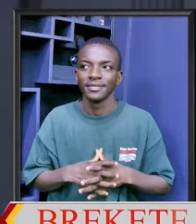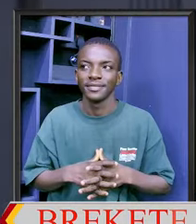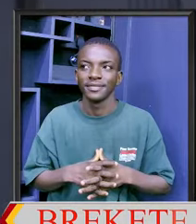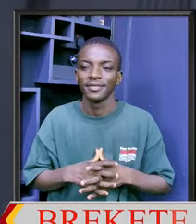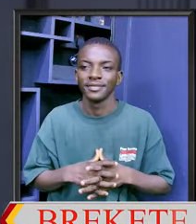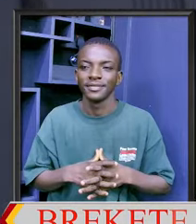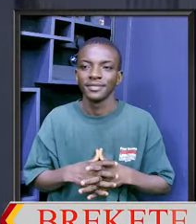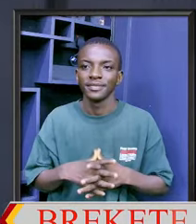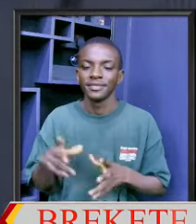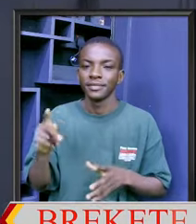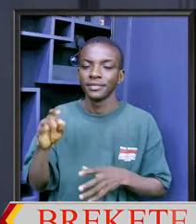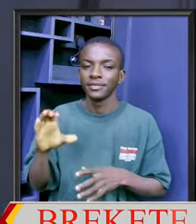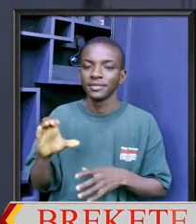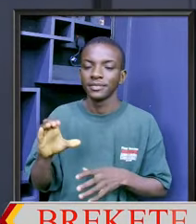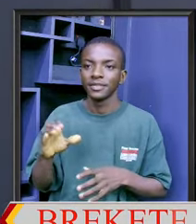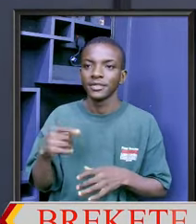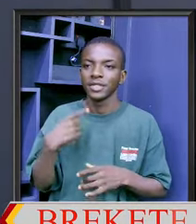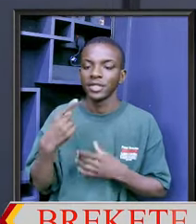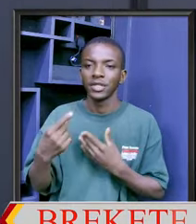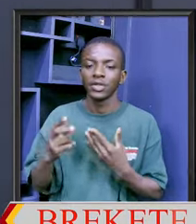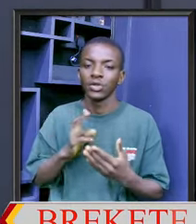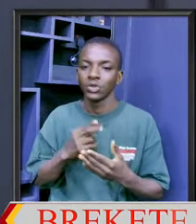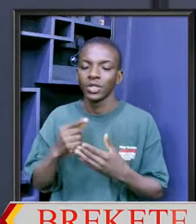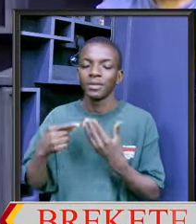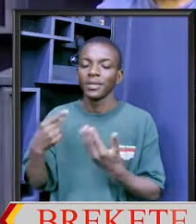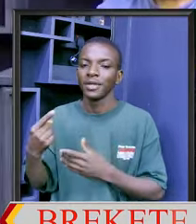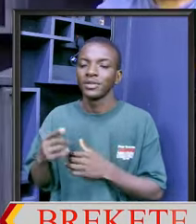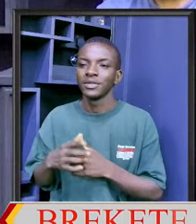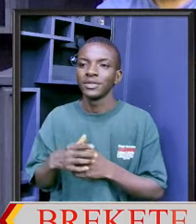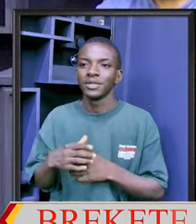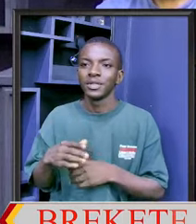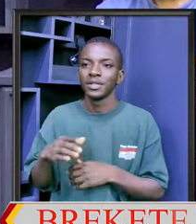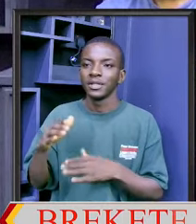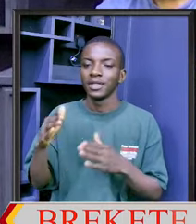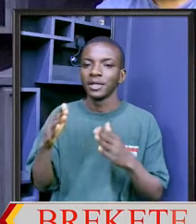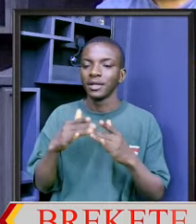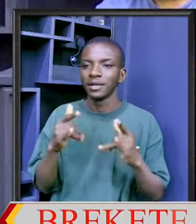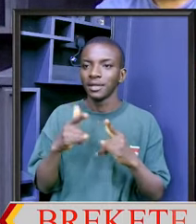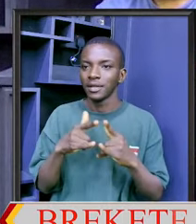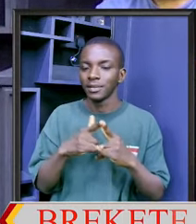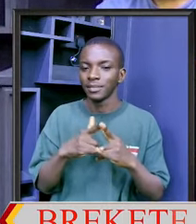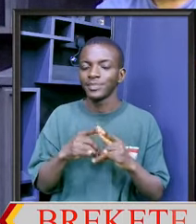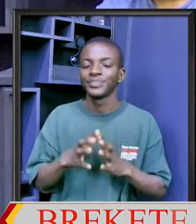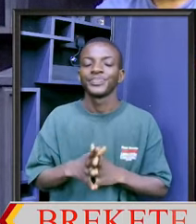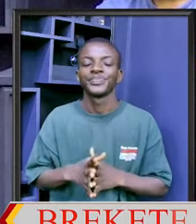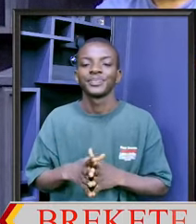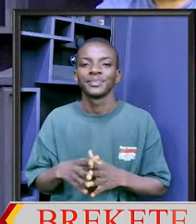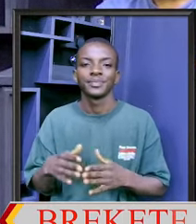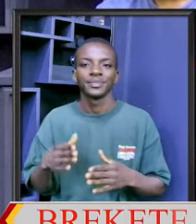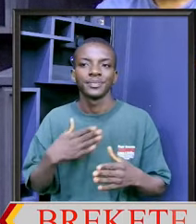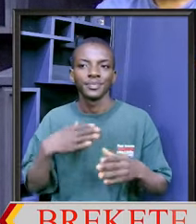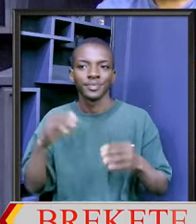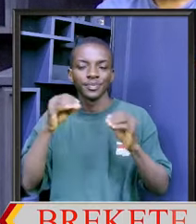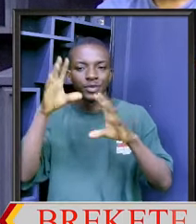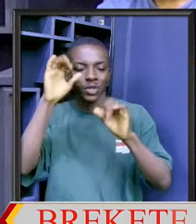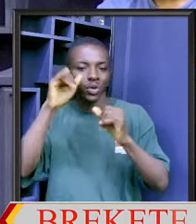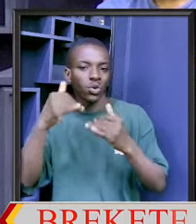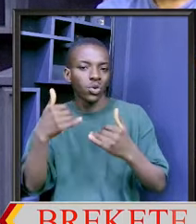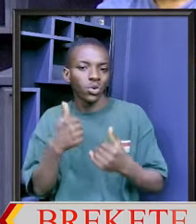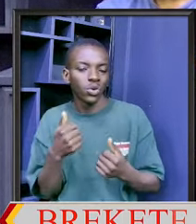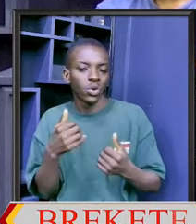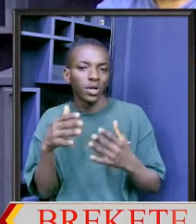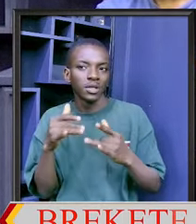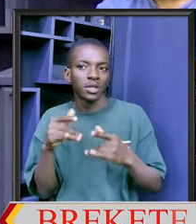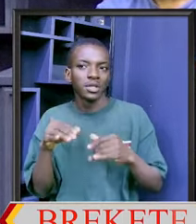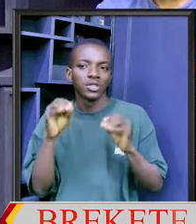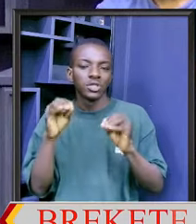Yeah. Kelechi. Yes, Madam President. Tell us about the camp. Yes, Madam President. Our code camp, where they teach